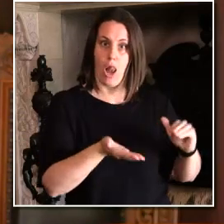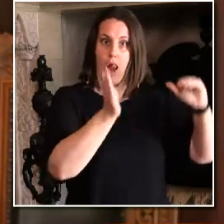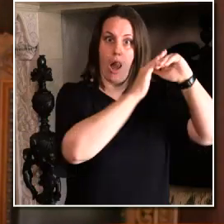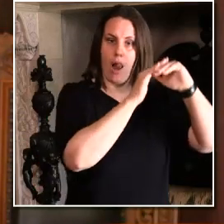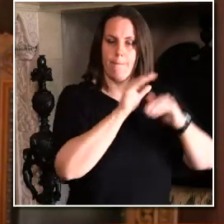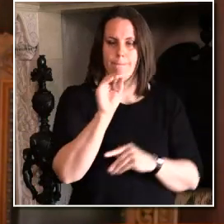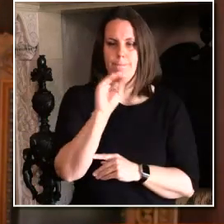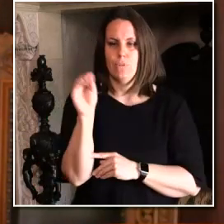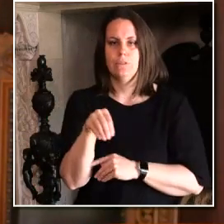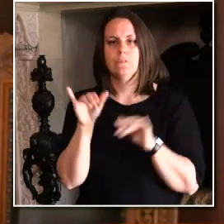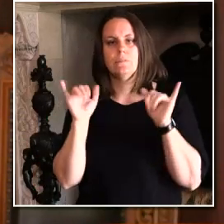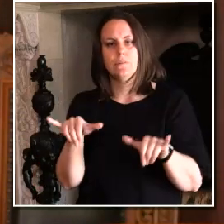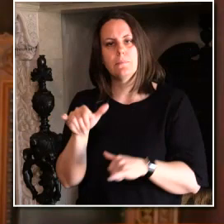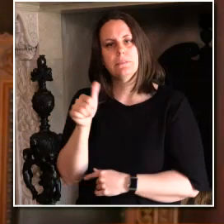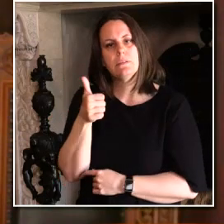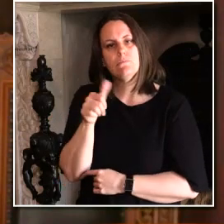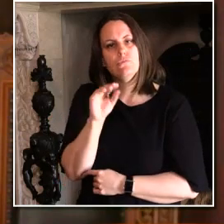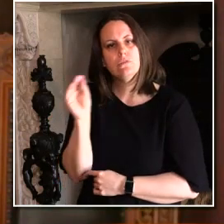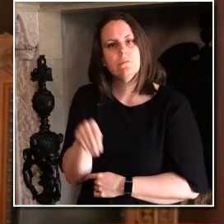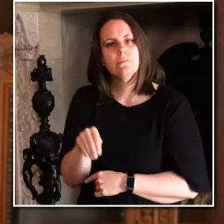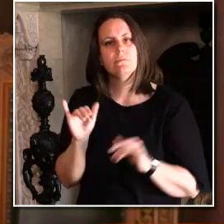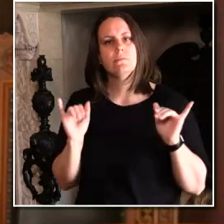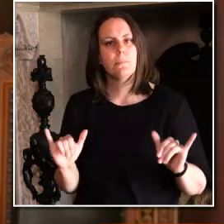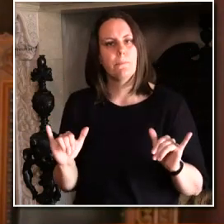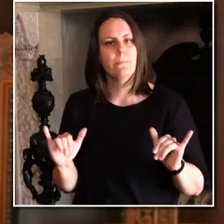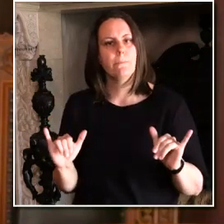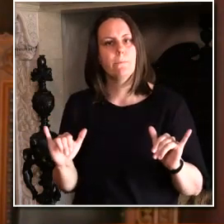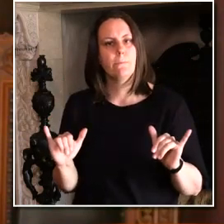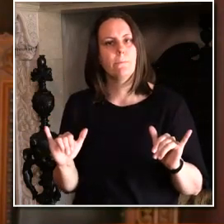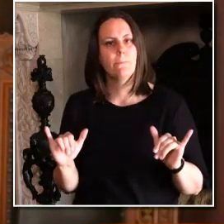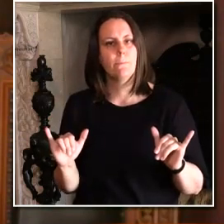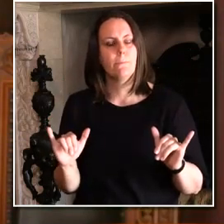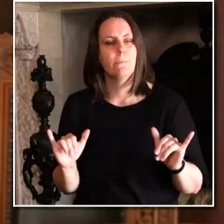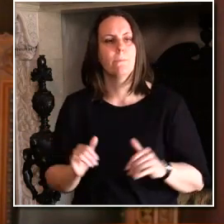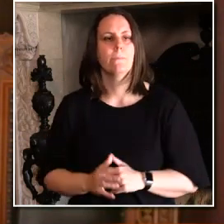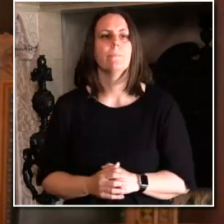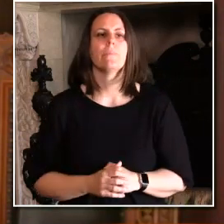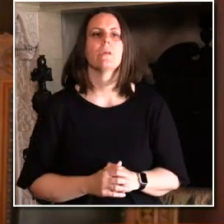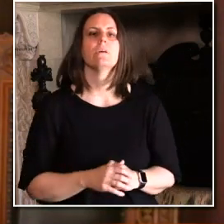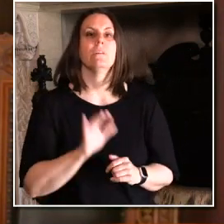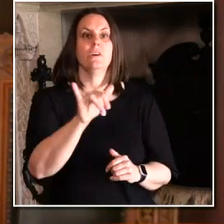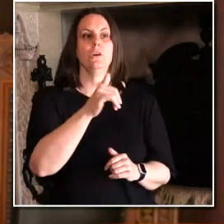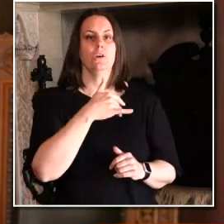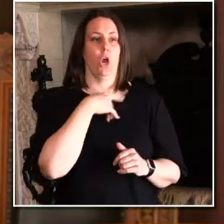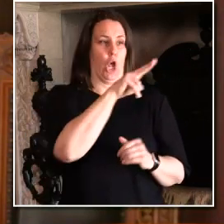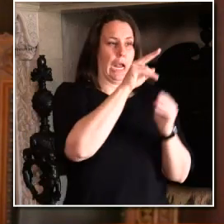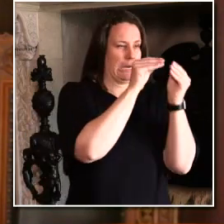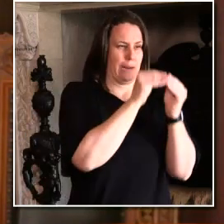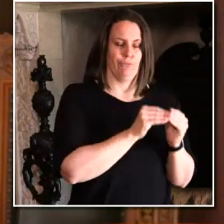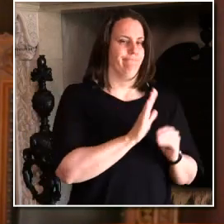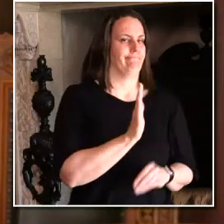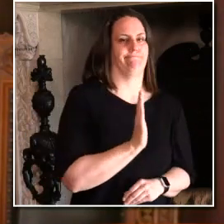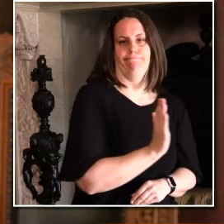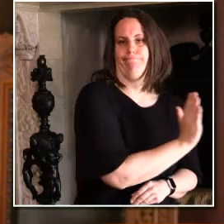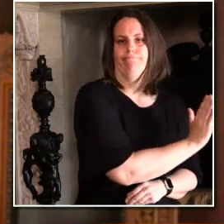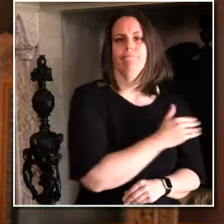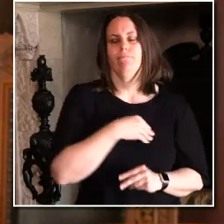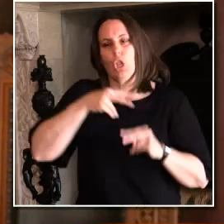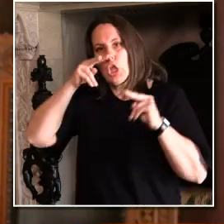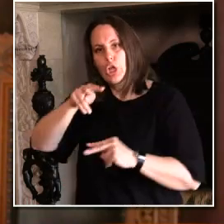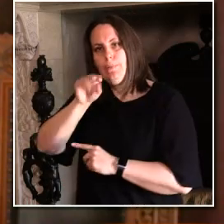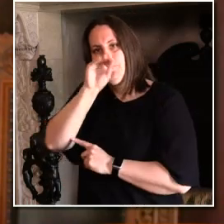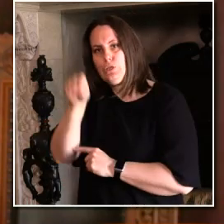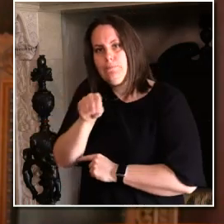percent positive rather than just individual case numbers to sort of see what the trend is. And we also are looking at that,